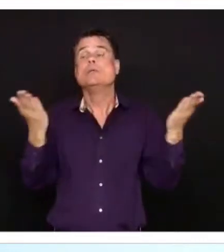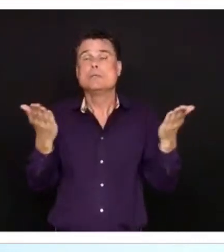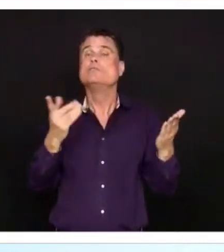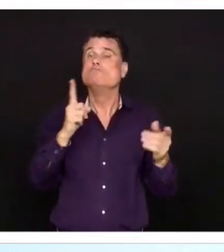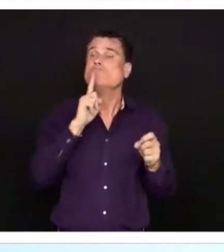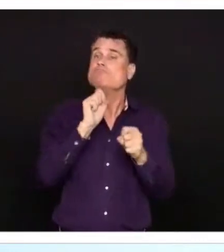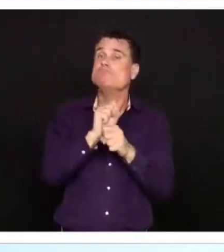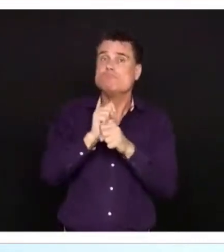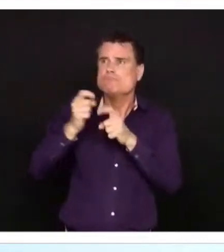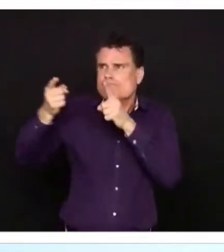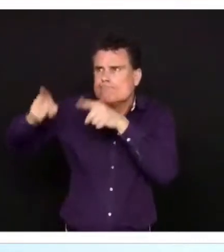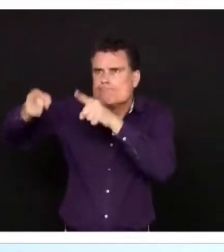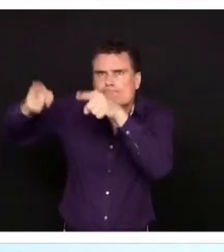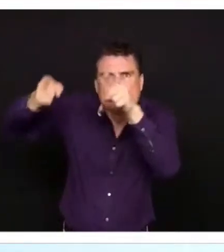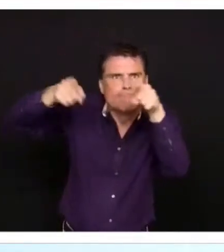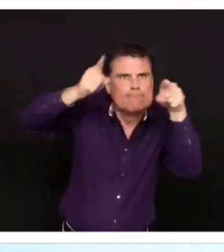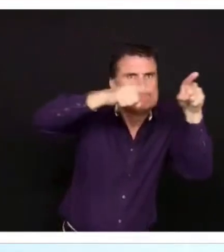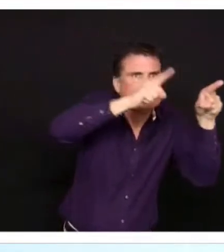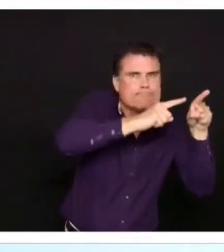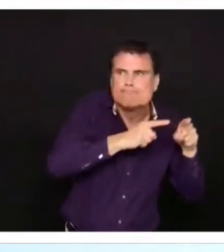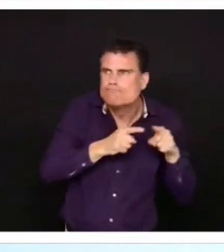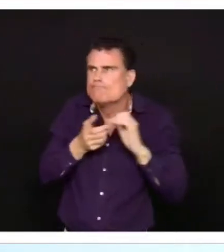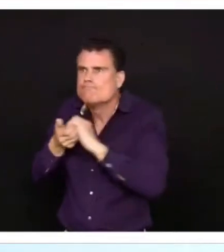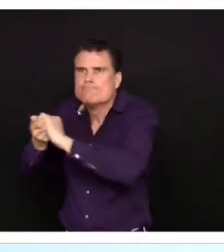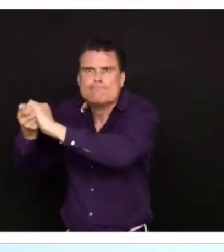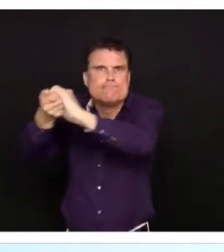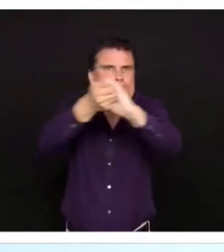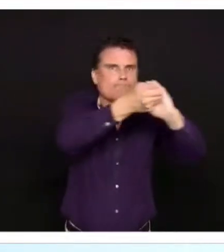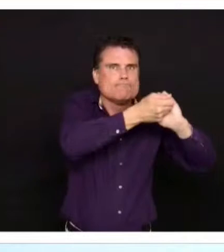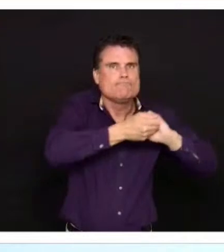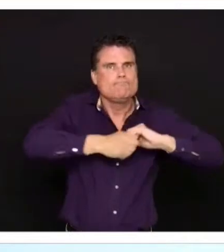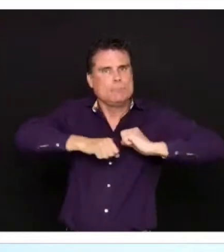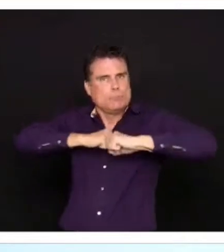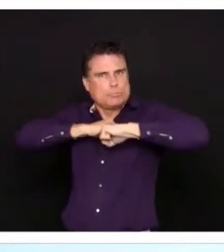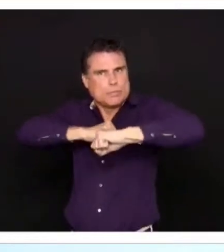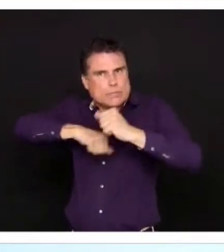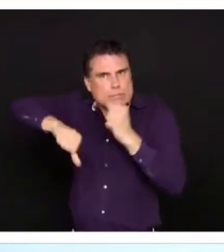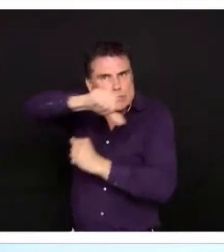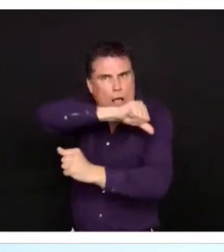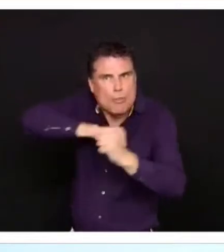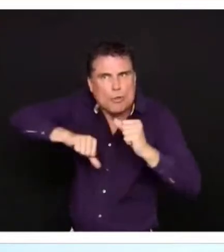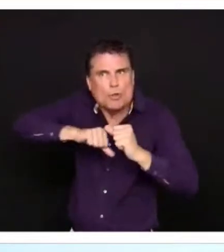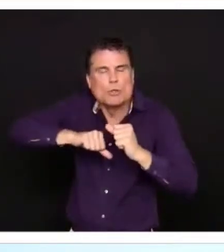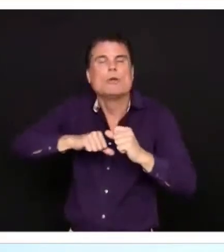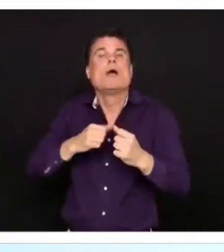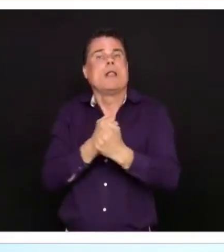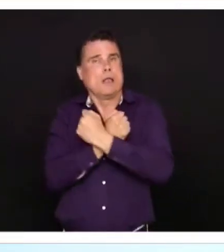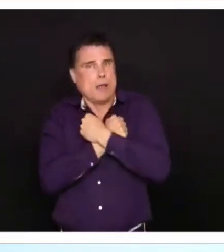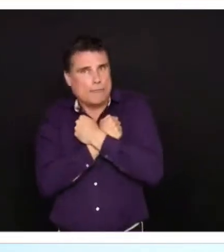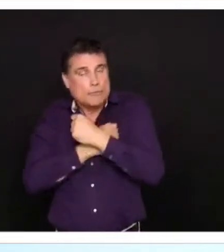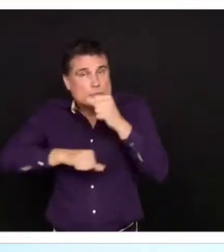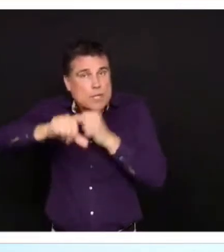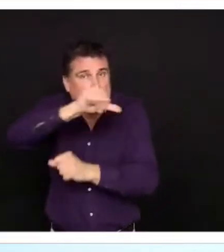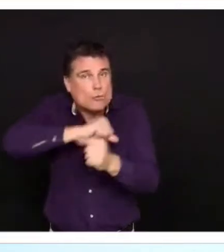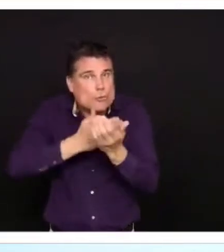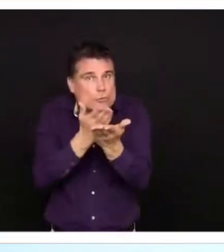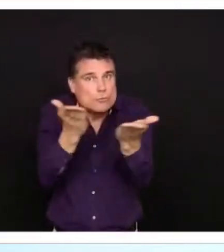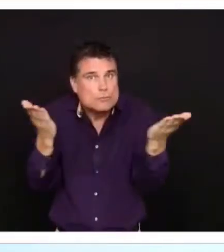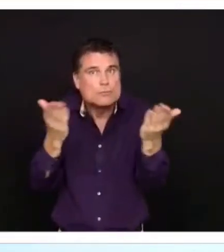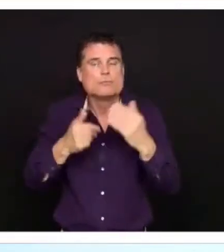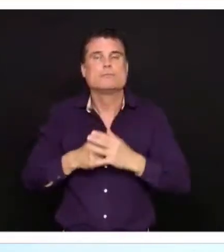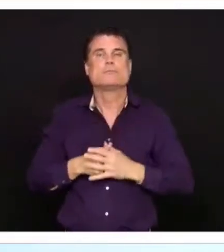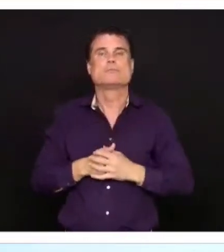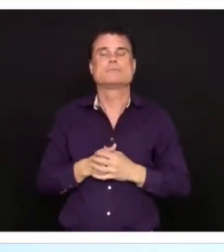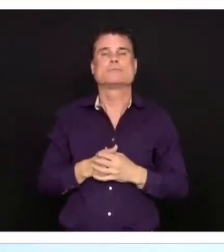way from done. We're a long way from done. And I want to say that we know that this pandemic won't be